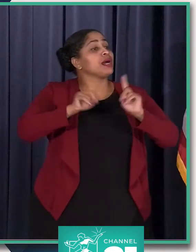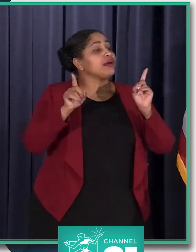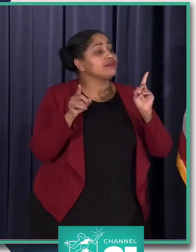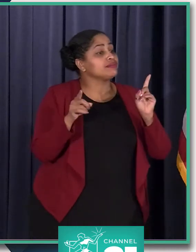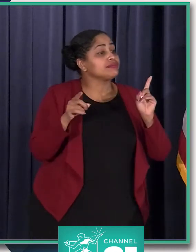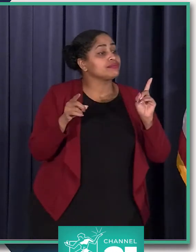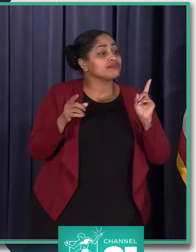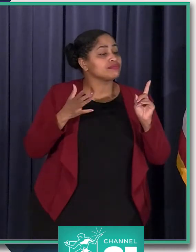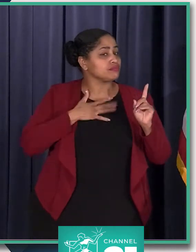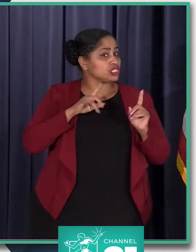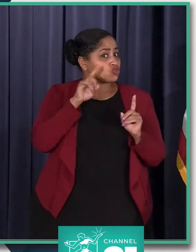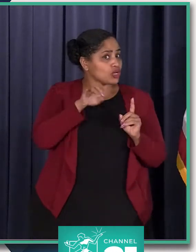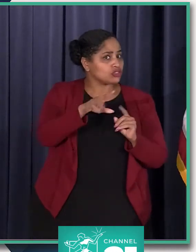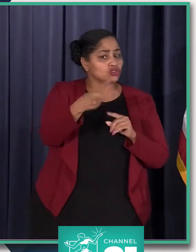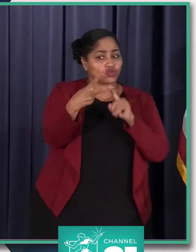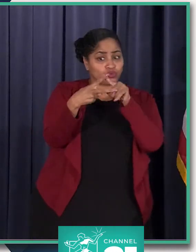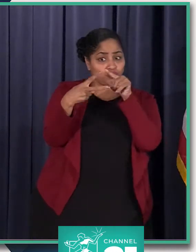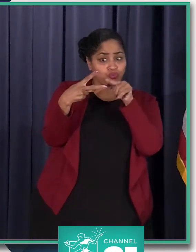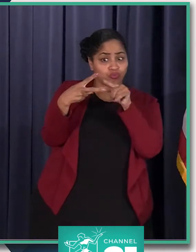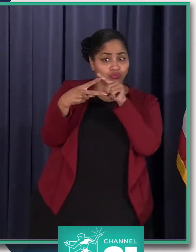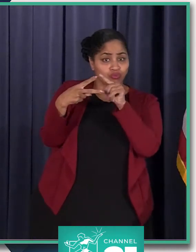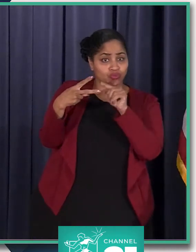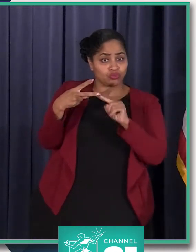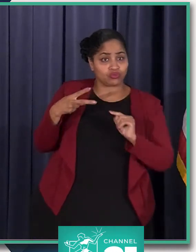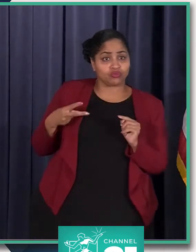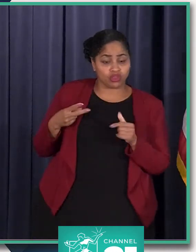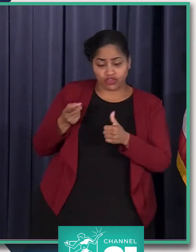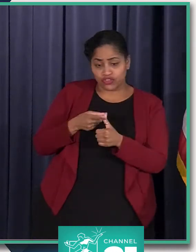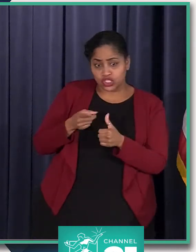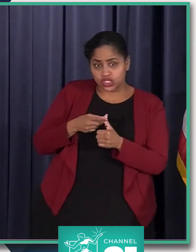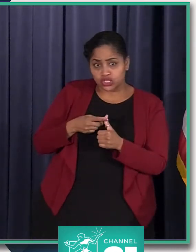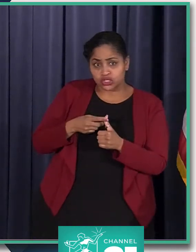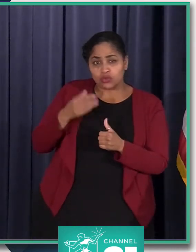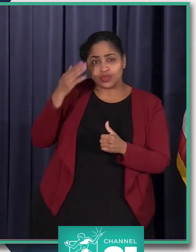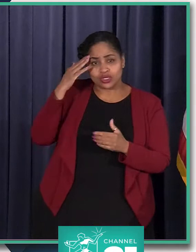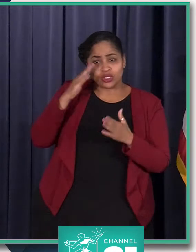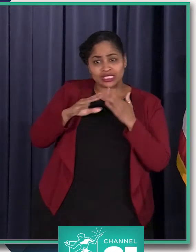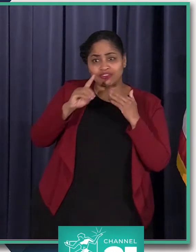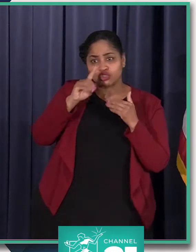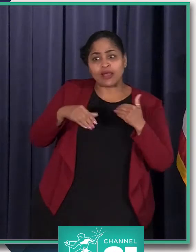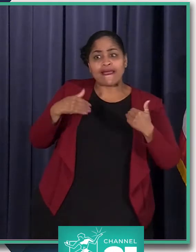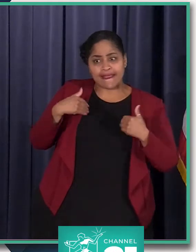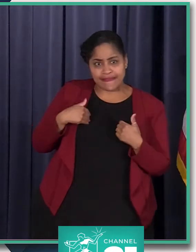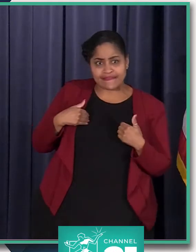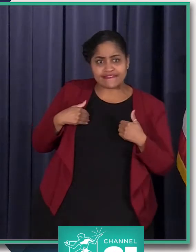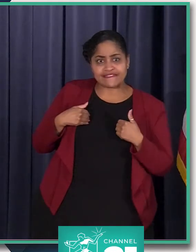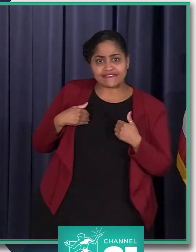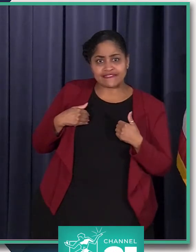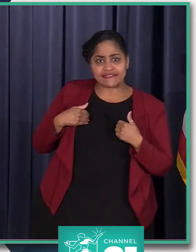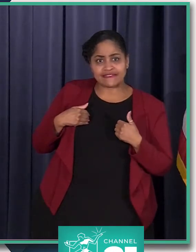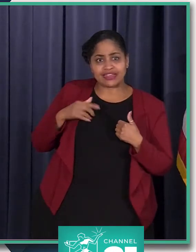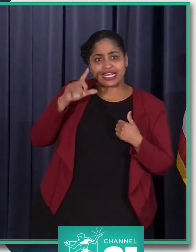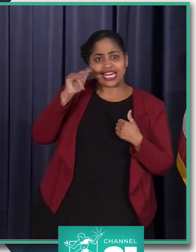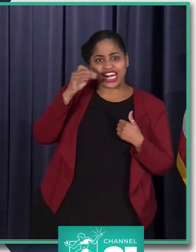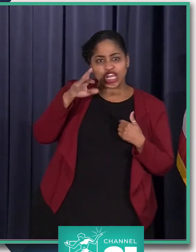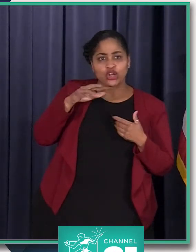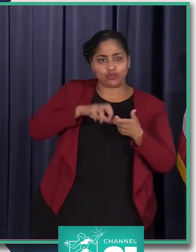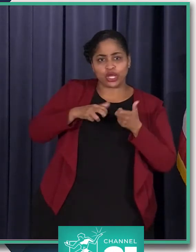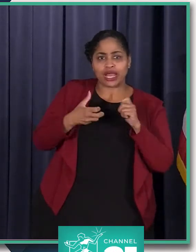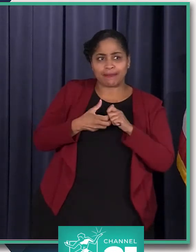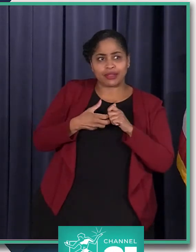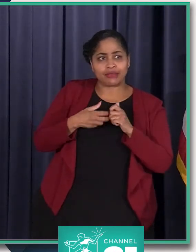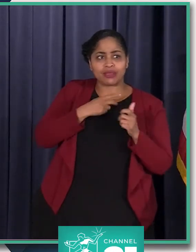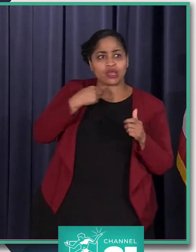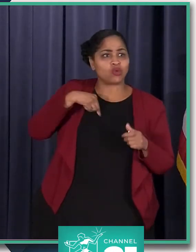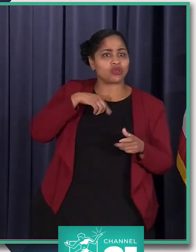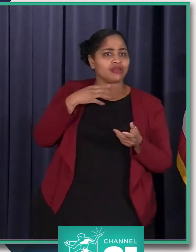this is my question. Two things. First, we know that the city has a litter problem, and